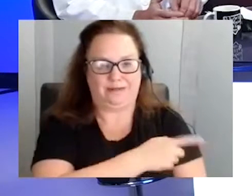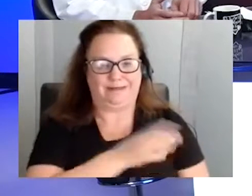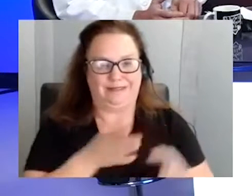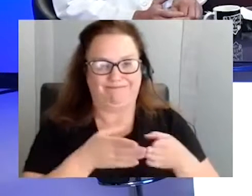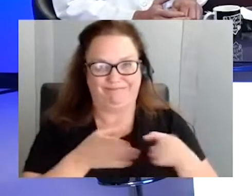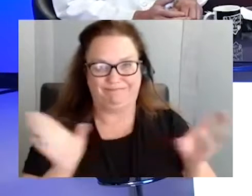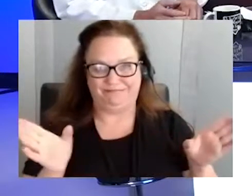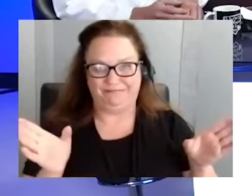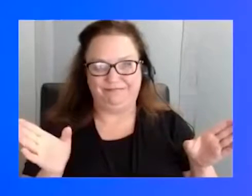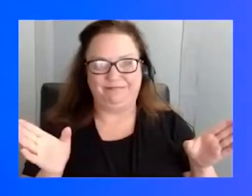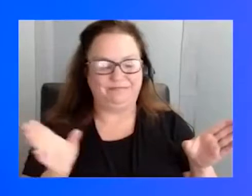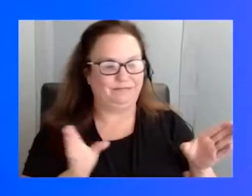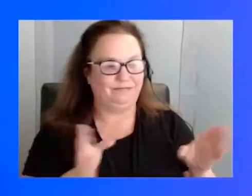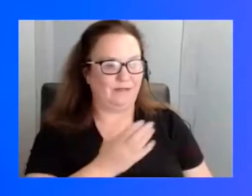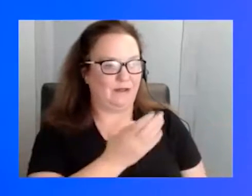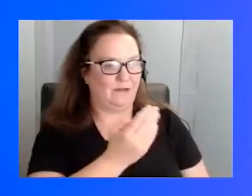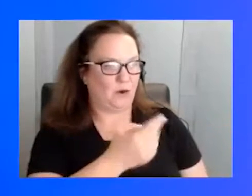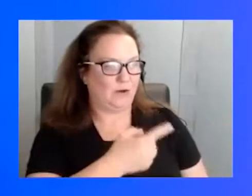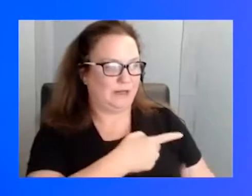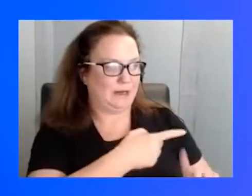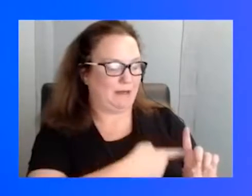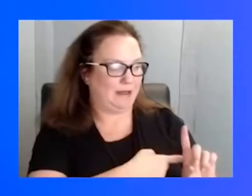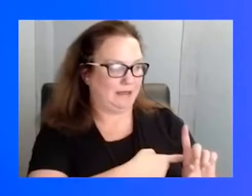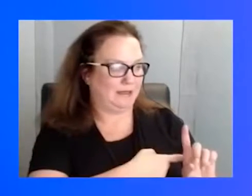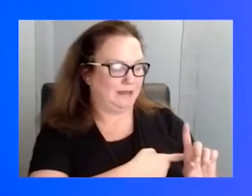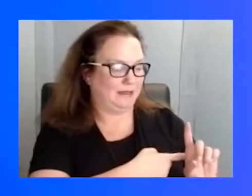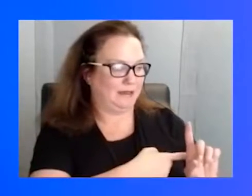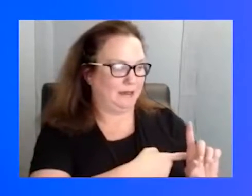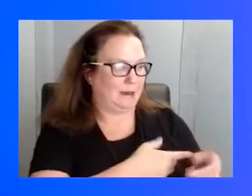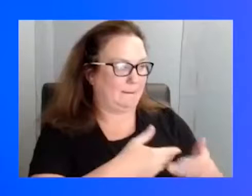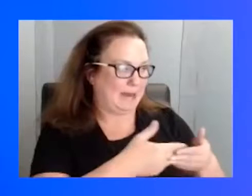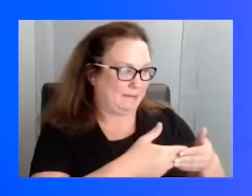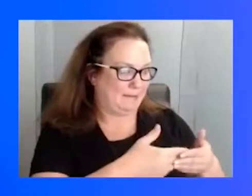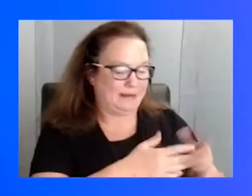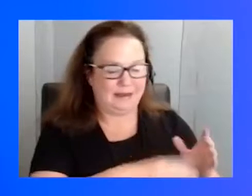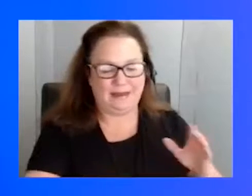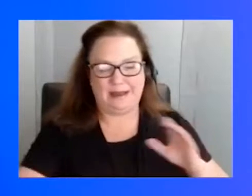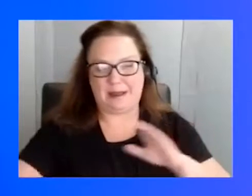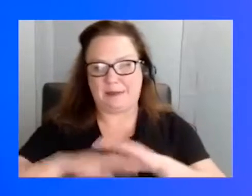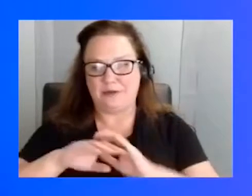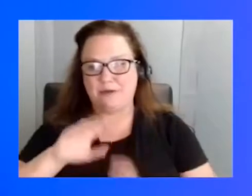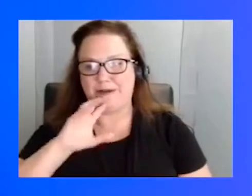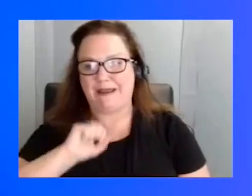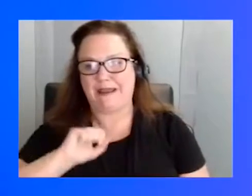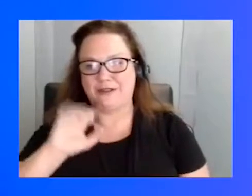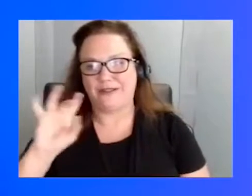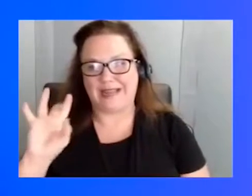Extremely. 14 months up to 88 years. Mm-hmm. And of those